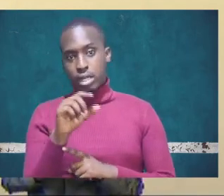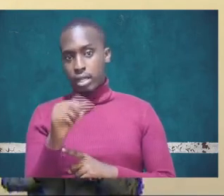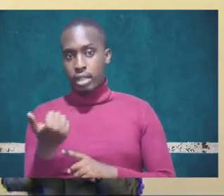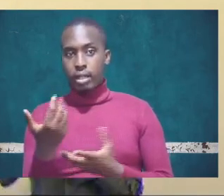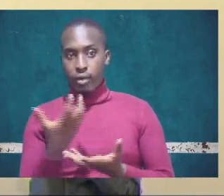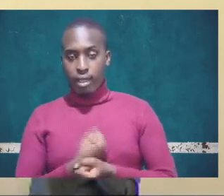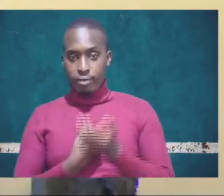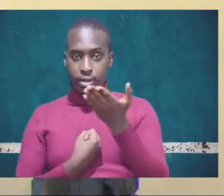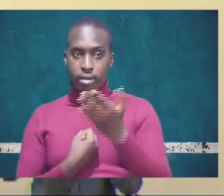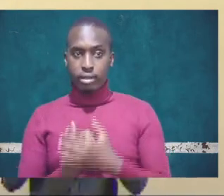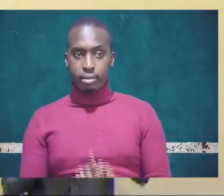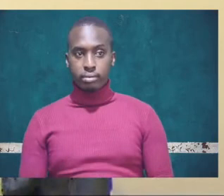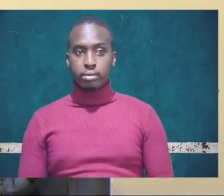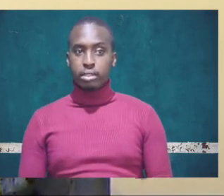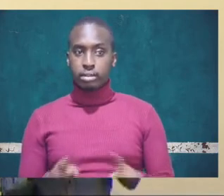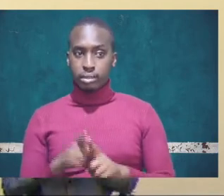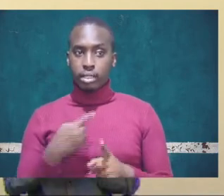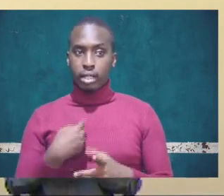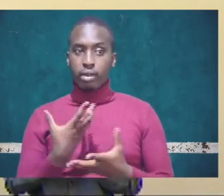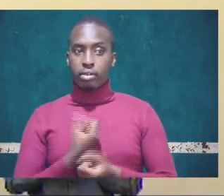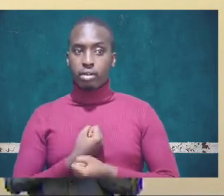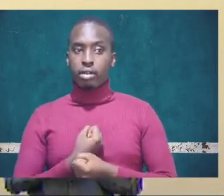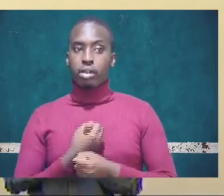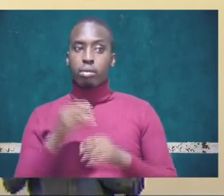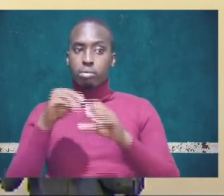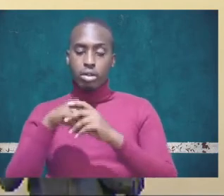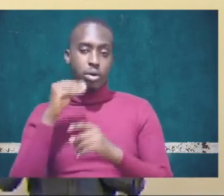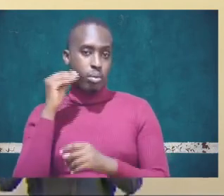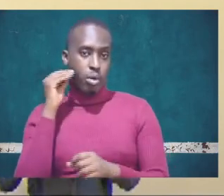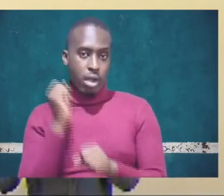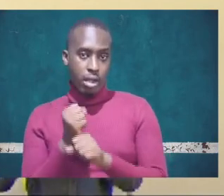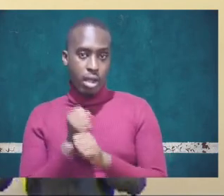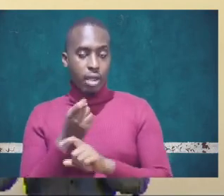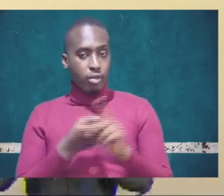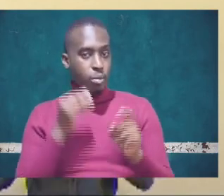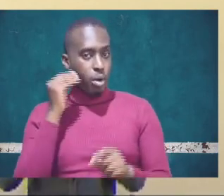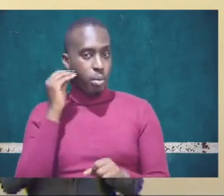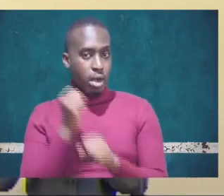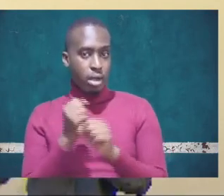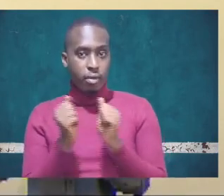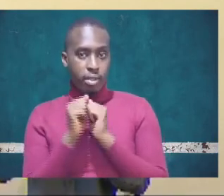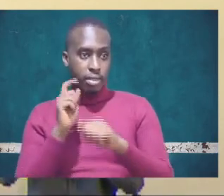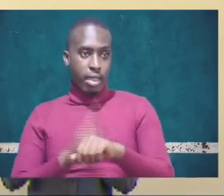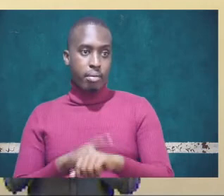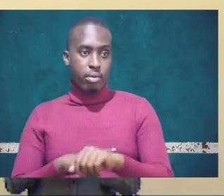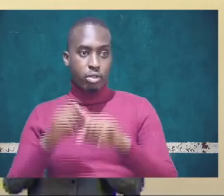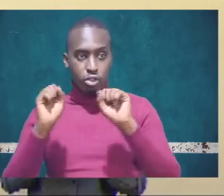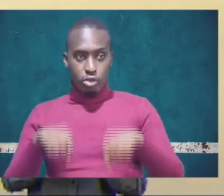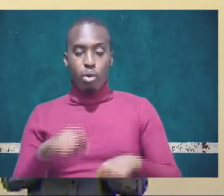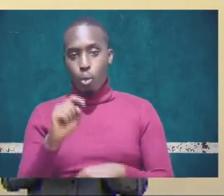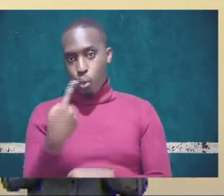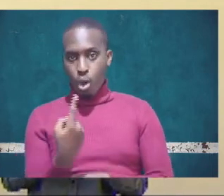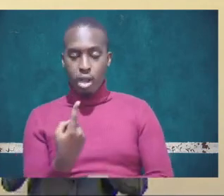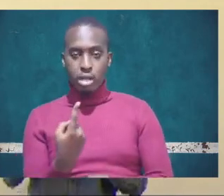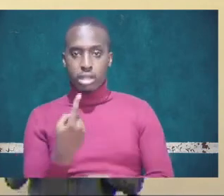as we have it here. I'm going to take you through the homework, and from the homework with time, we can do one